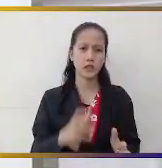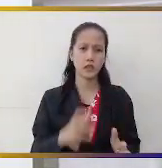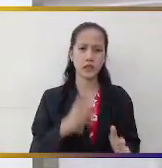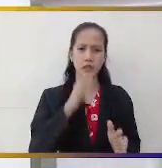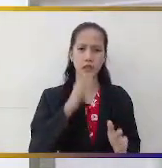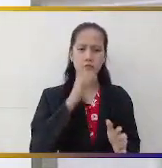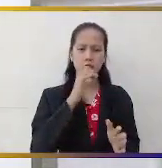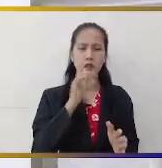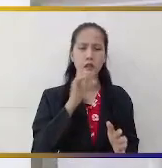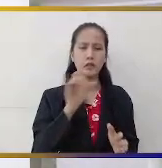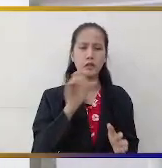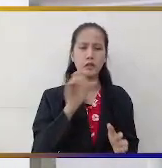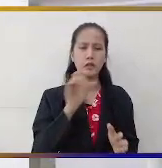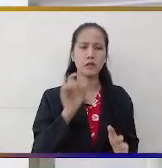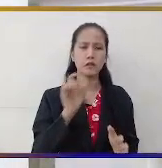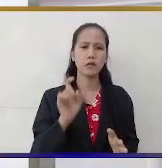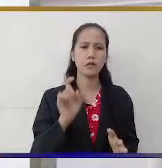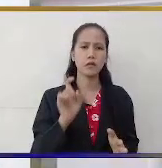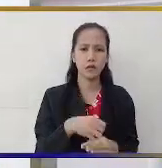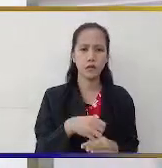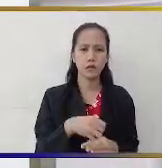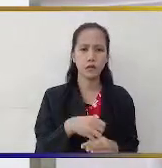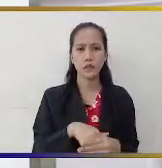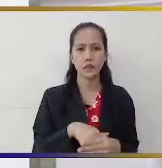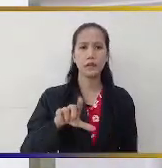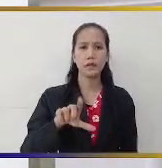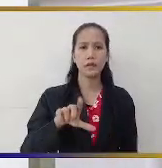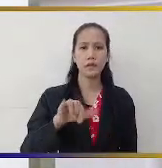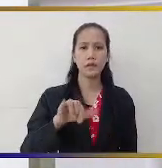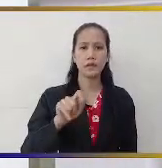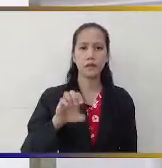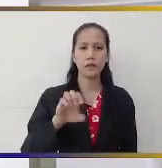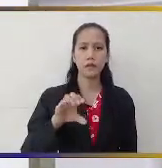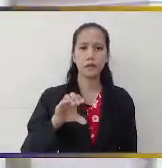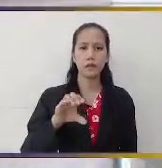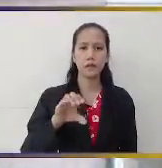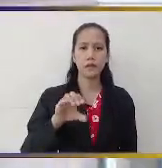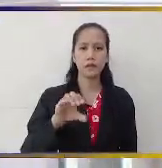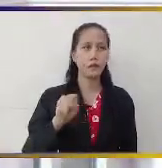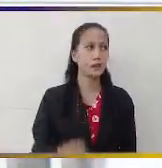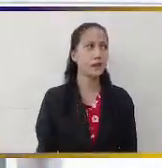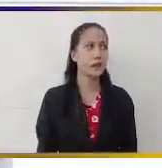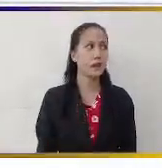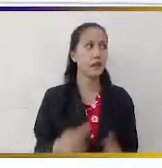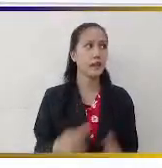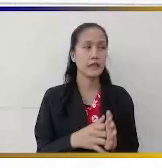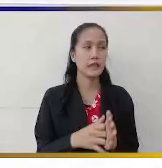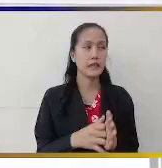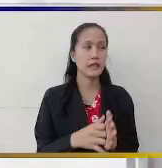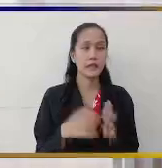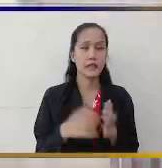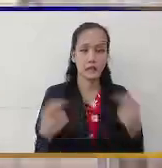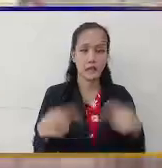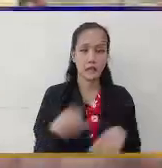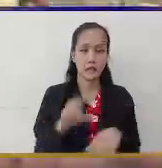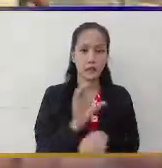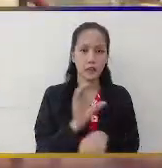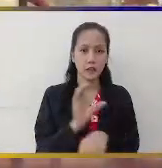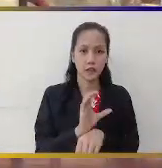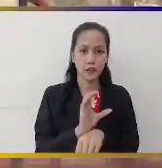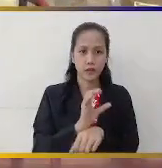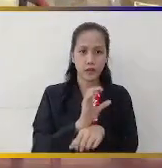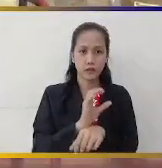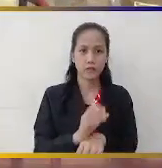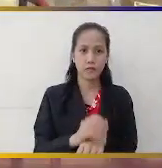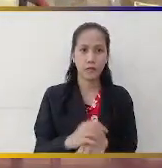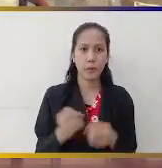should be behind. But politics is separate from this church. And you should never follow a pastor involved in politics.